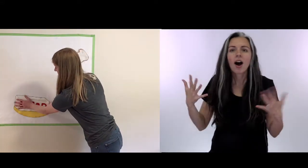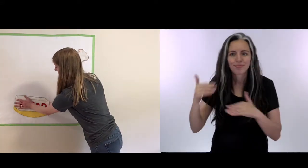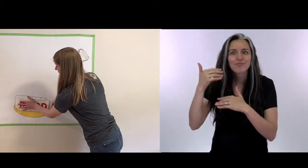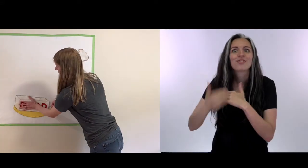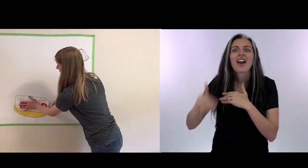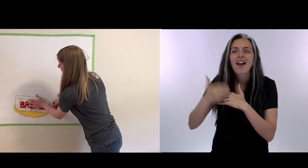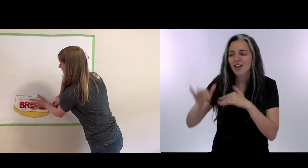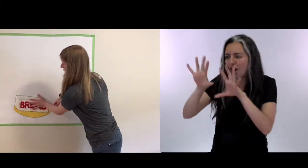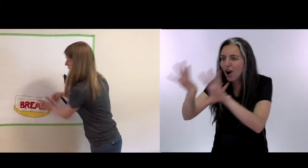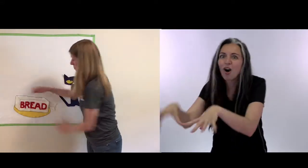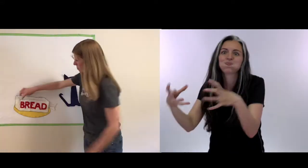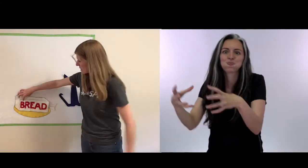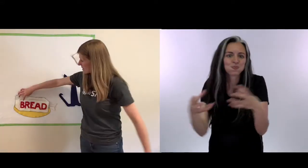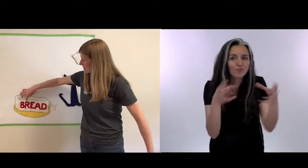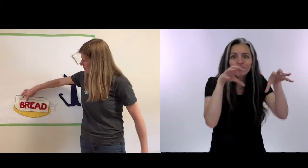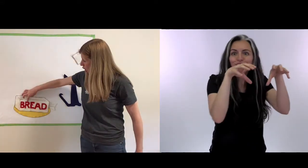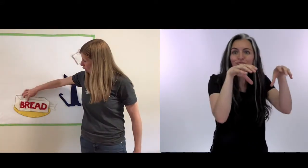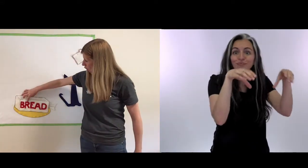bread.